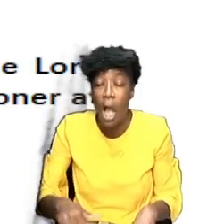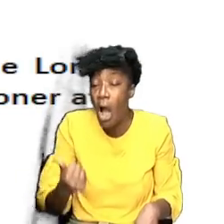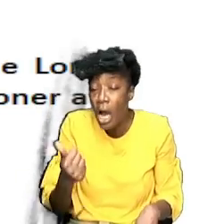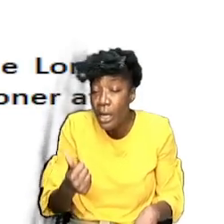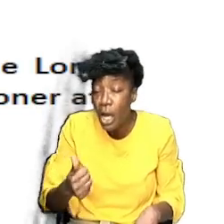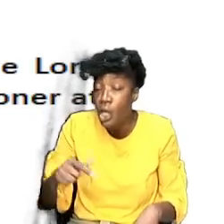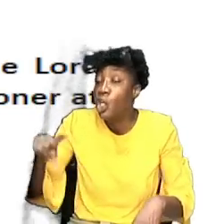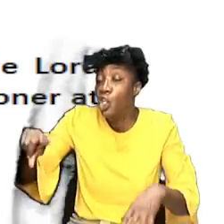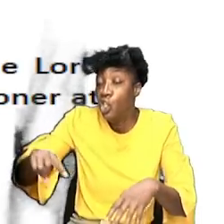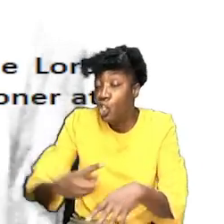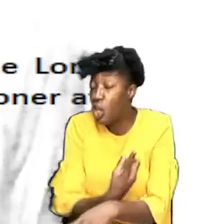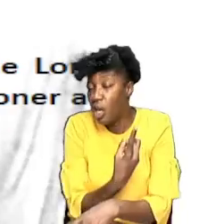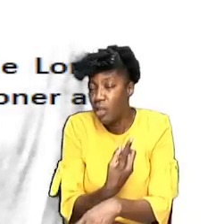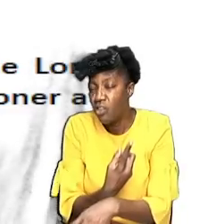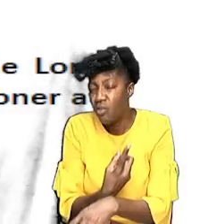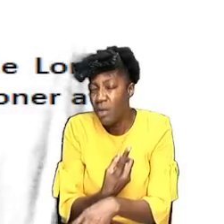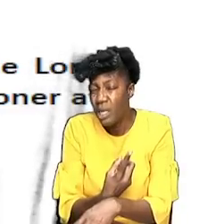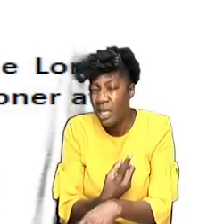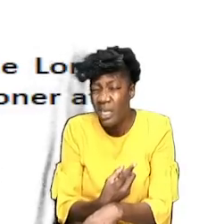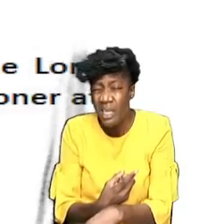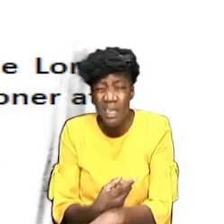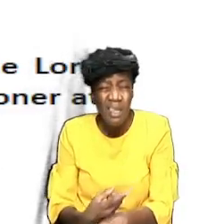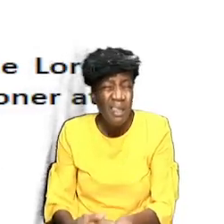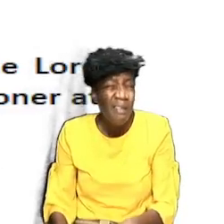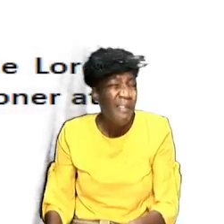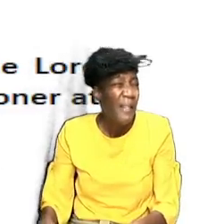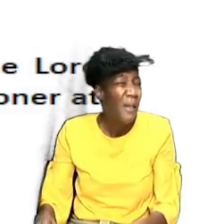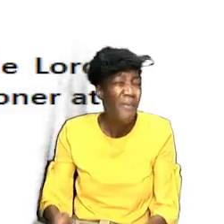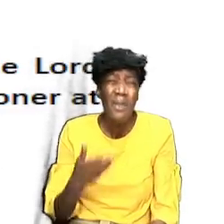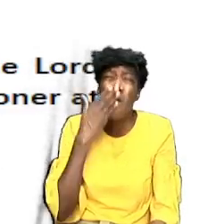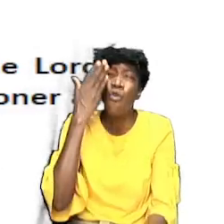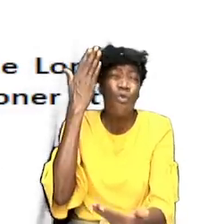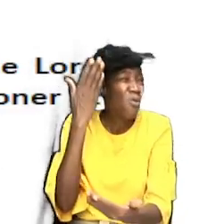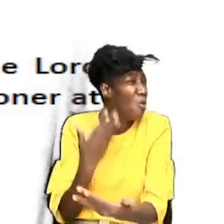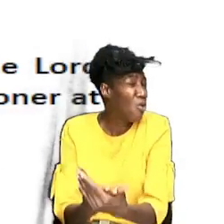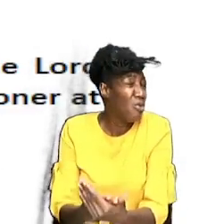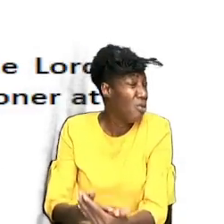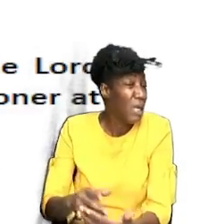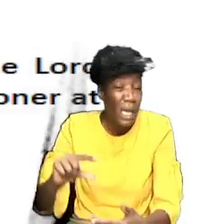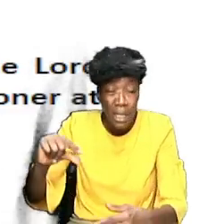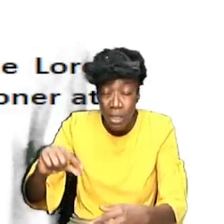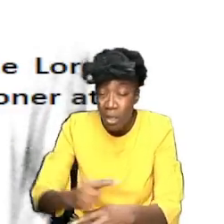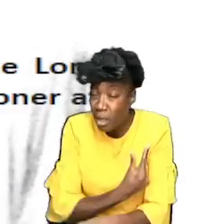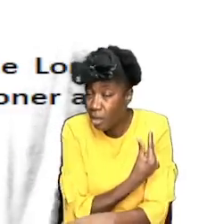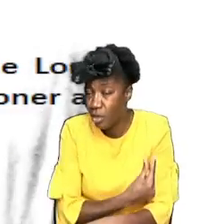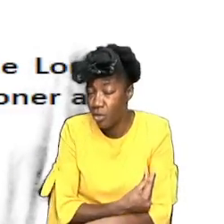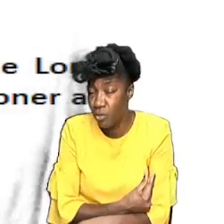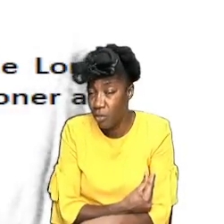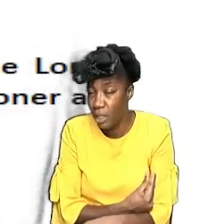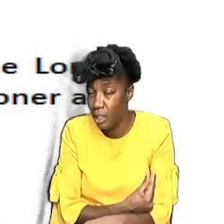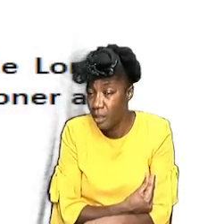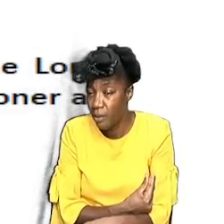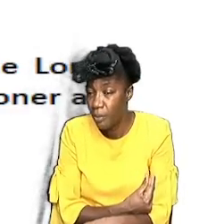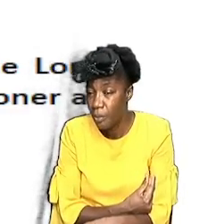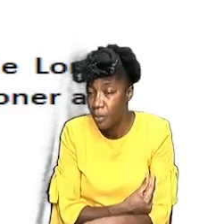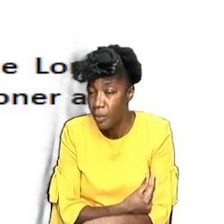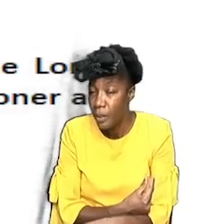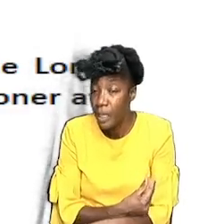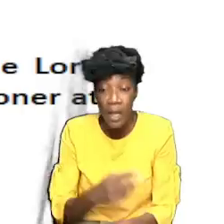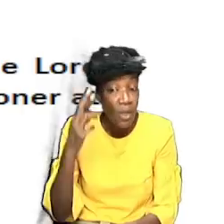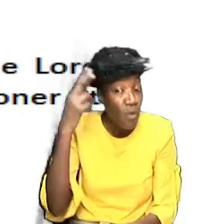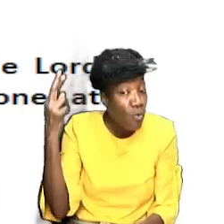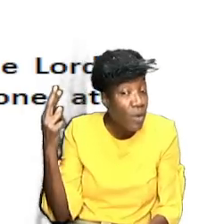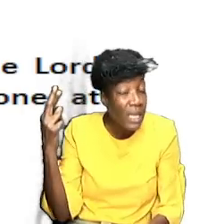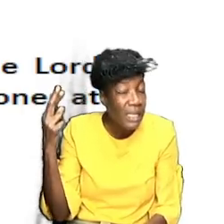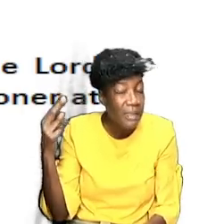You understand? They were very sound doctrinally church. And there are a couple reasons for that. Because Paul,